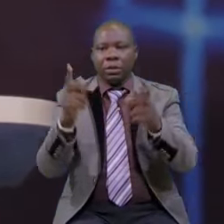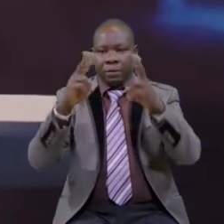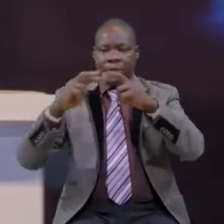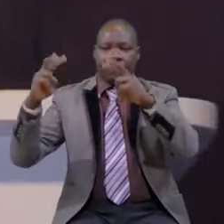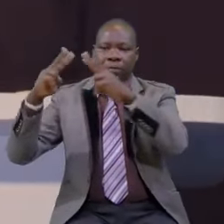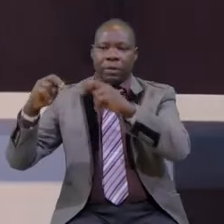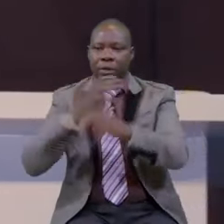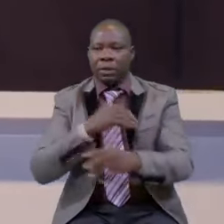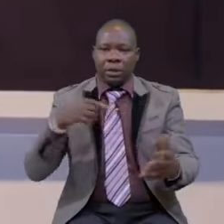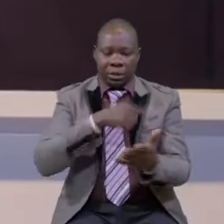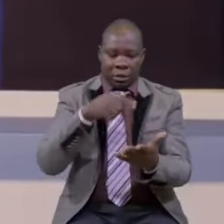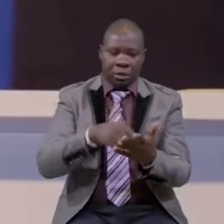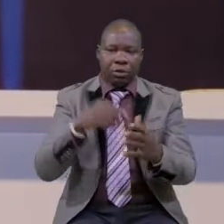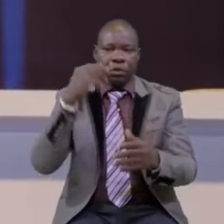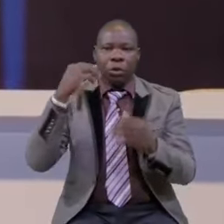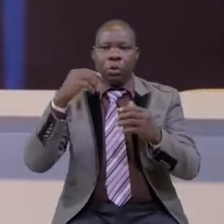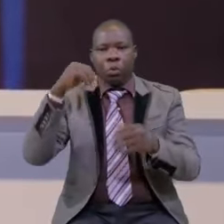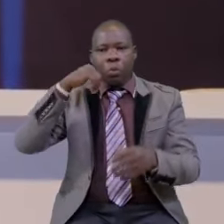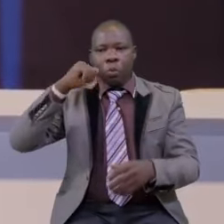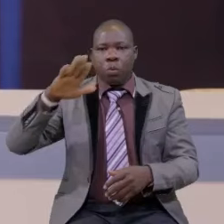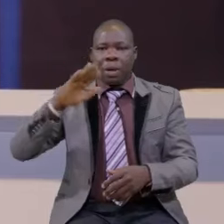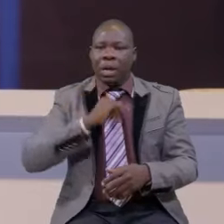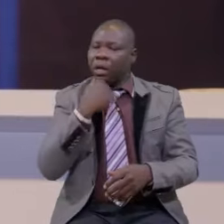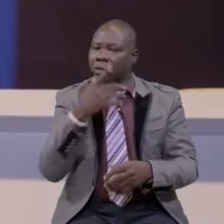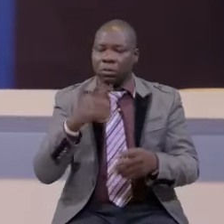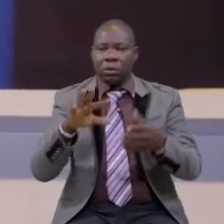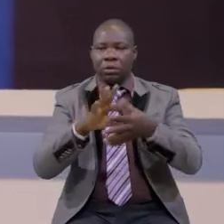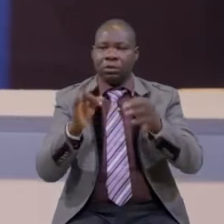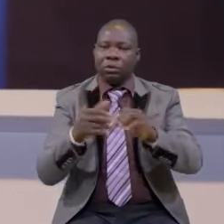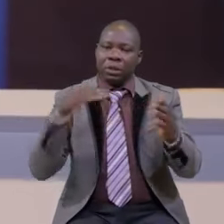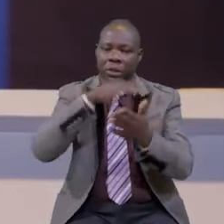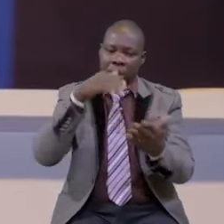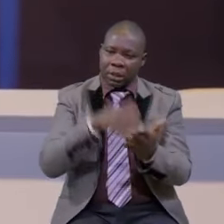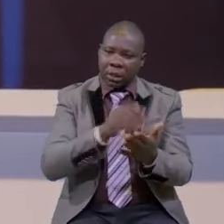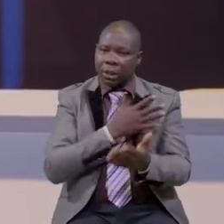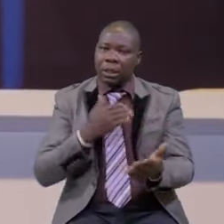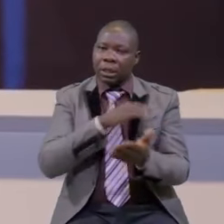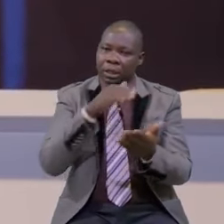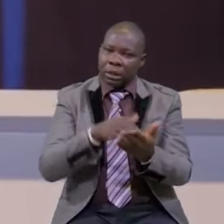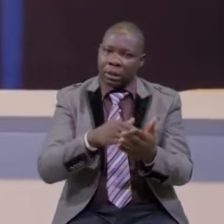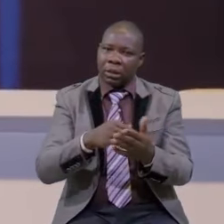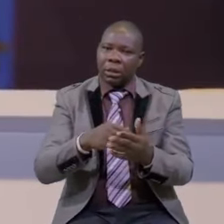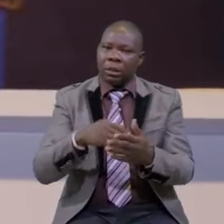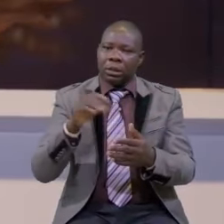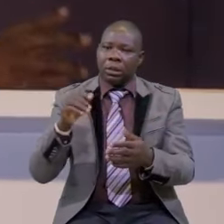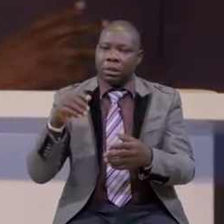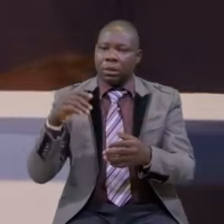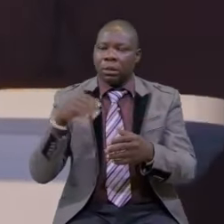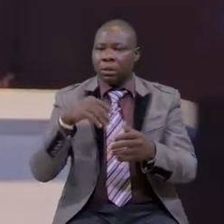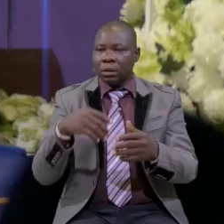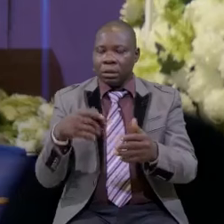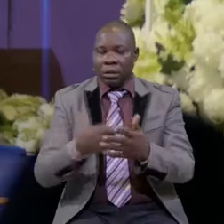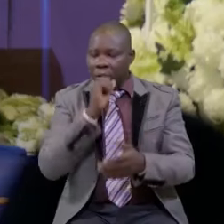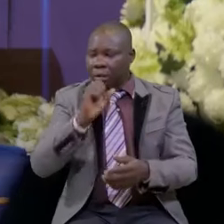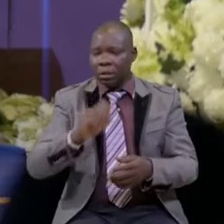woman, I've told the story over and over, but this is Delta. She was going around a particular port